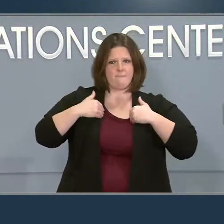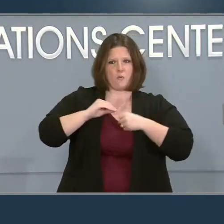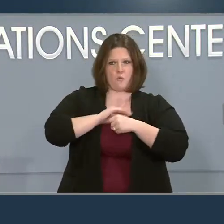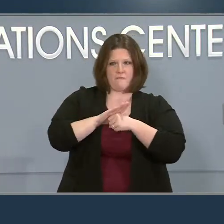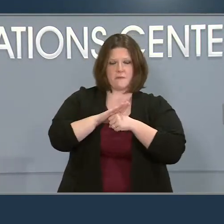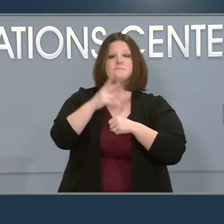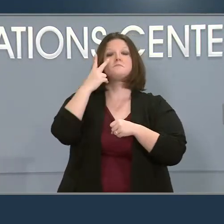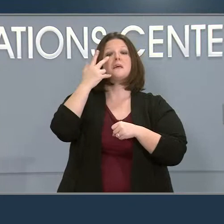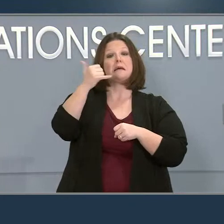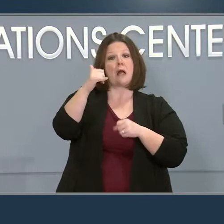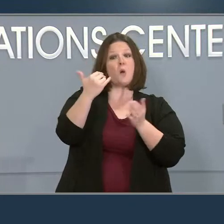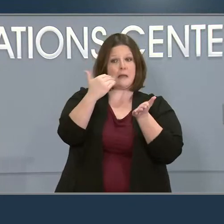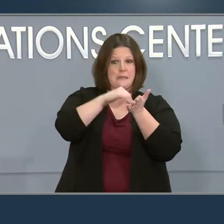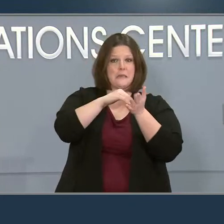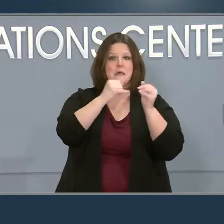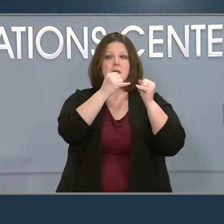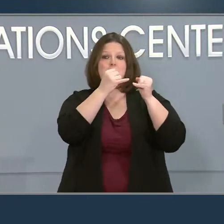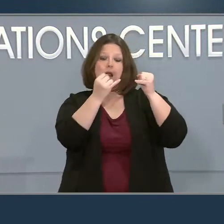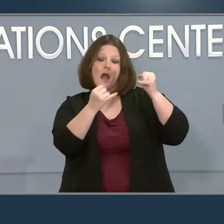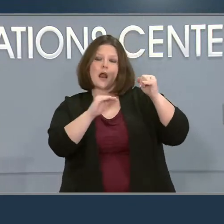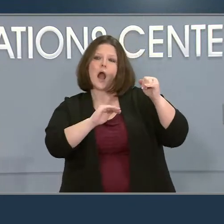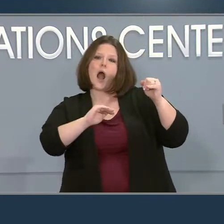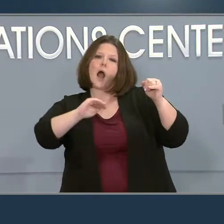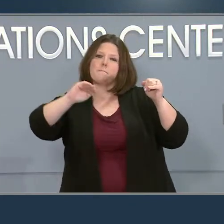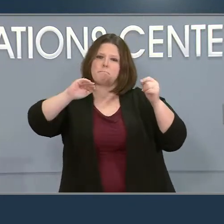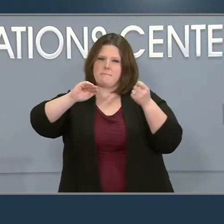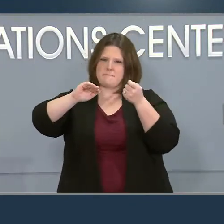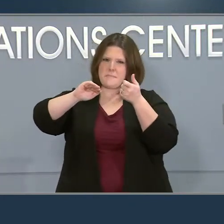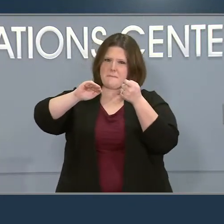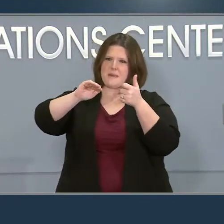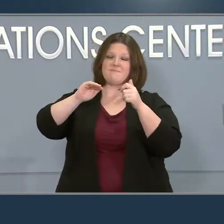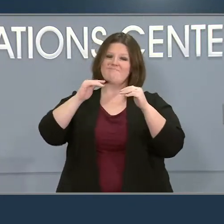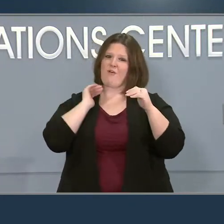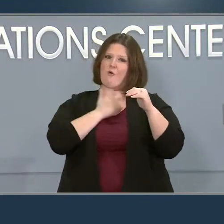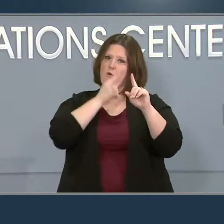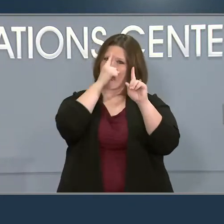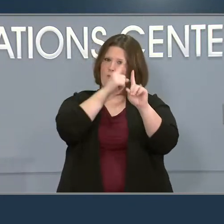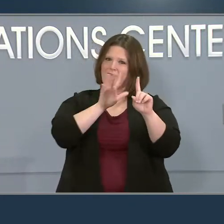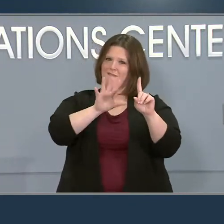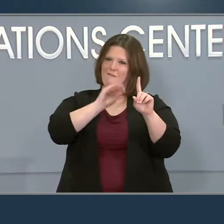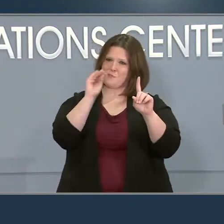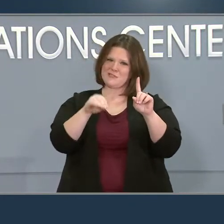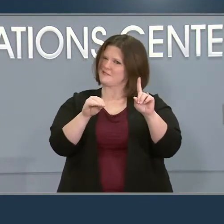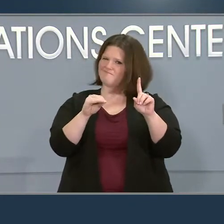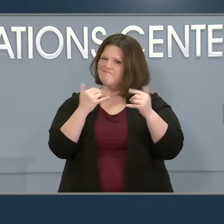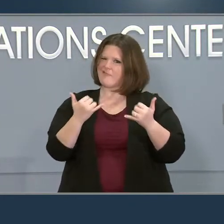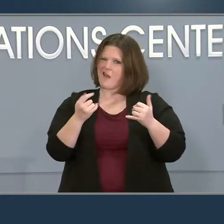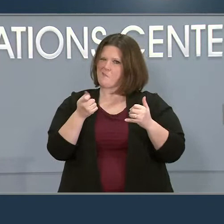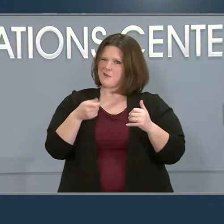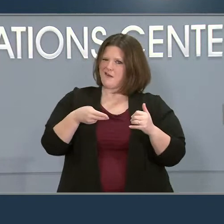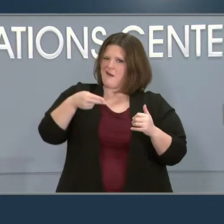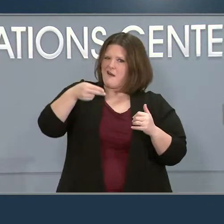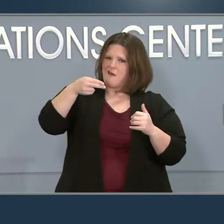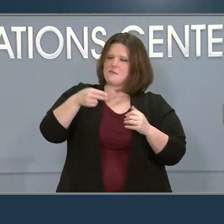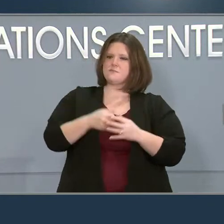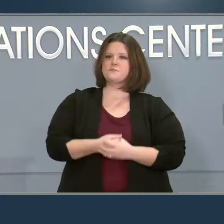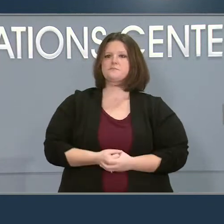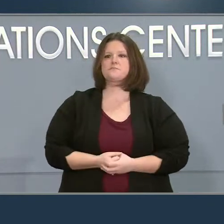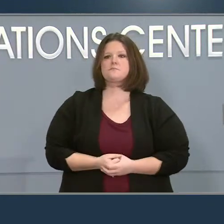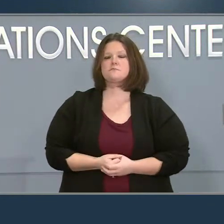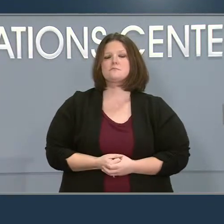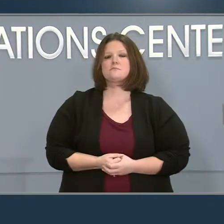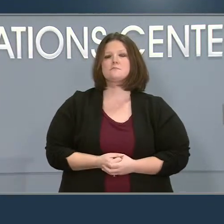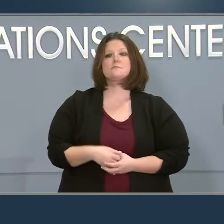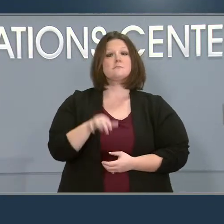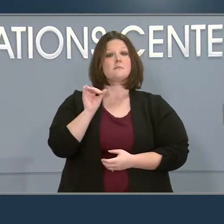has increased over the past week and is above our 5% goal. On our next graph, we look at day-over-day